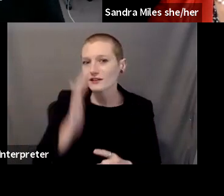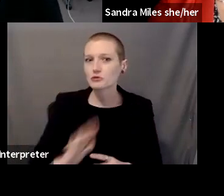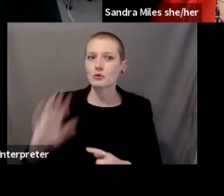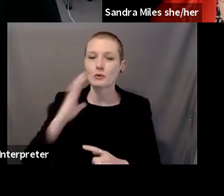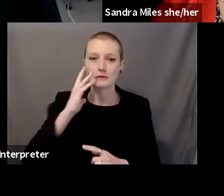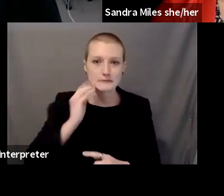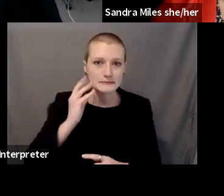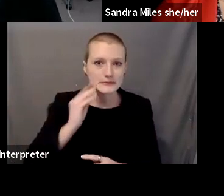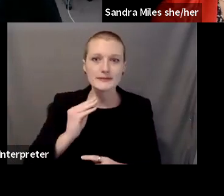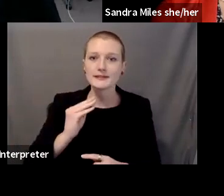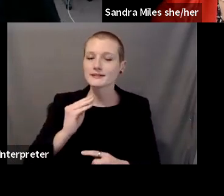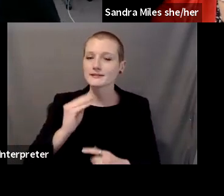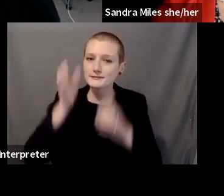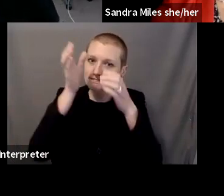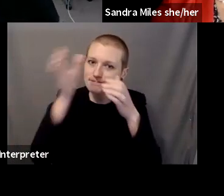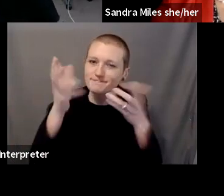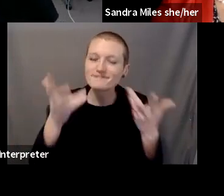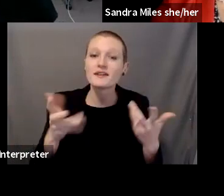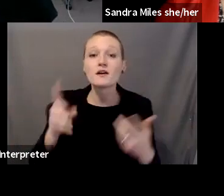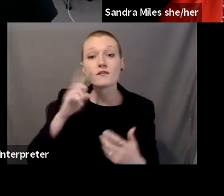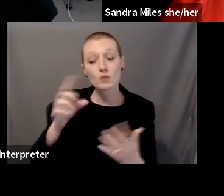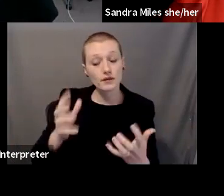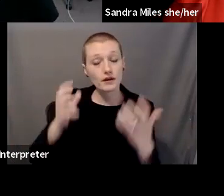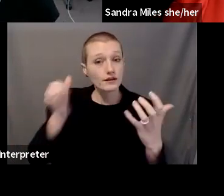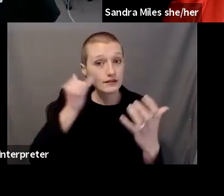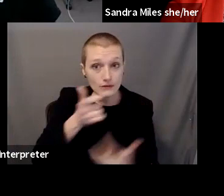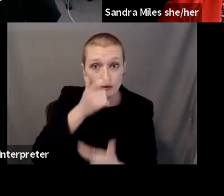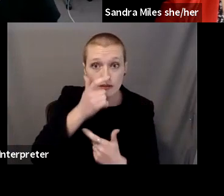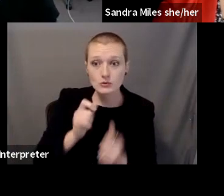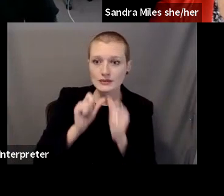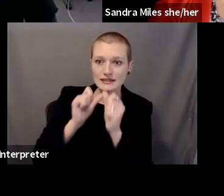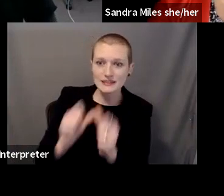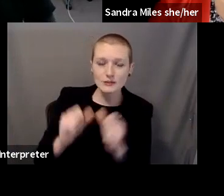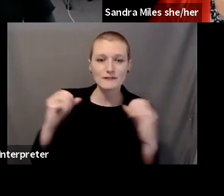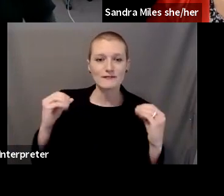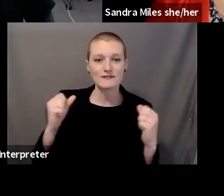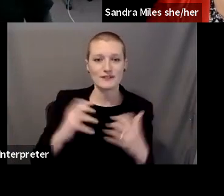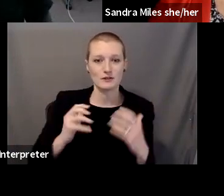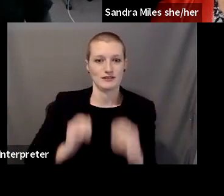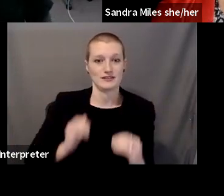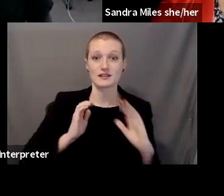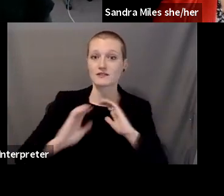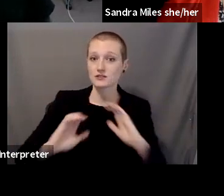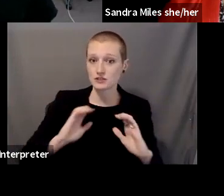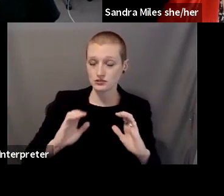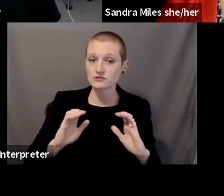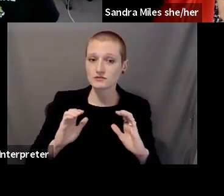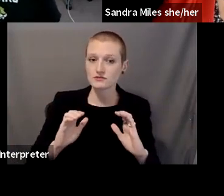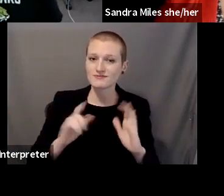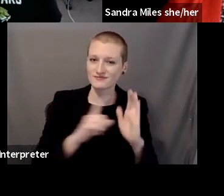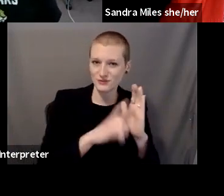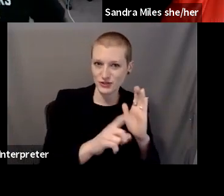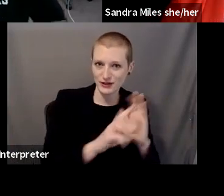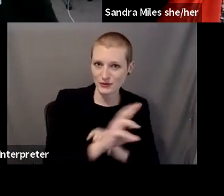conversation. For our audience, if you're interested in continuing to have fearless conversations with us, check out our